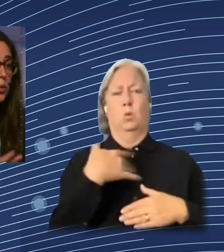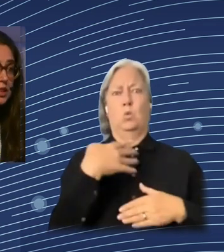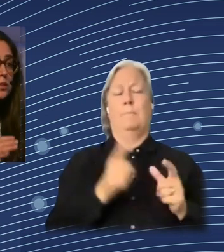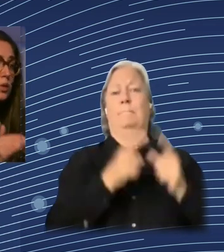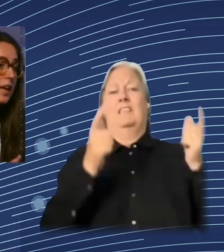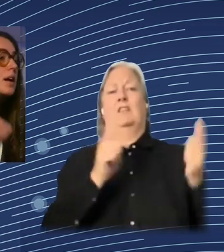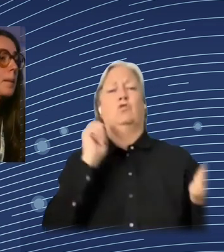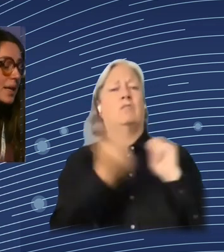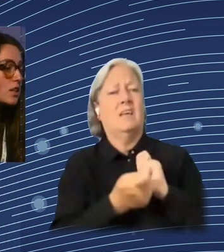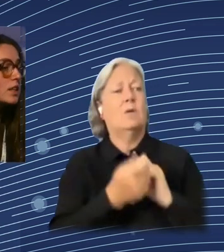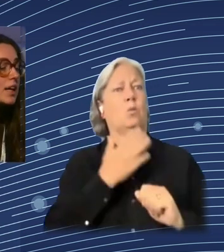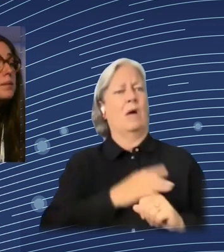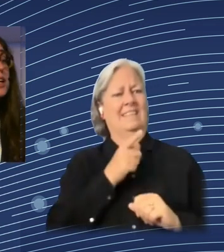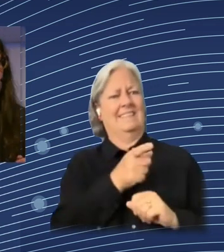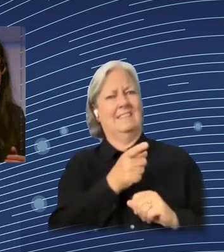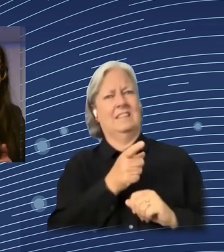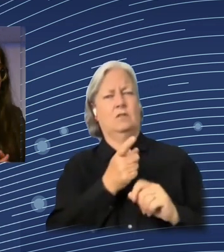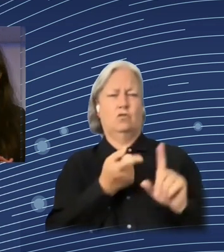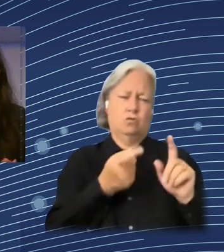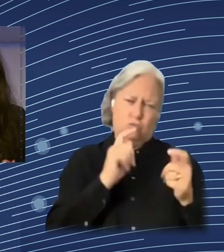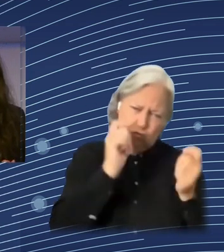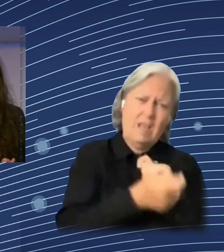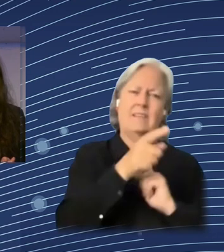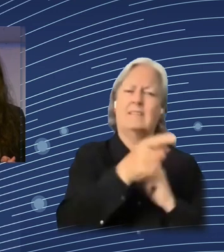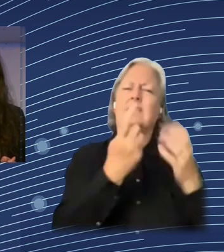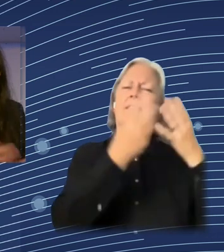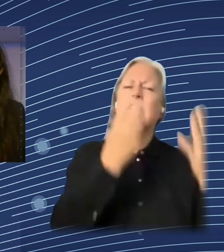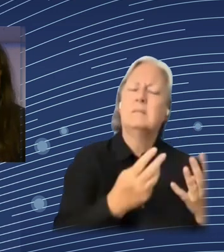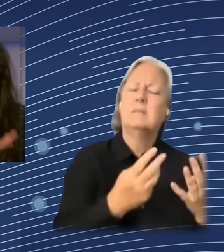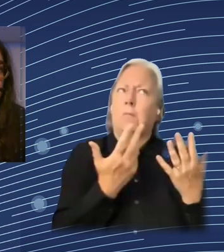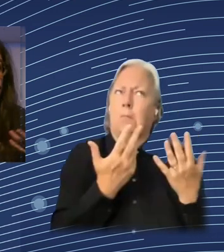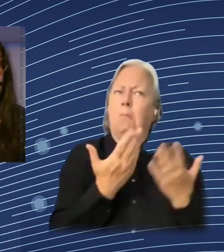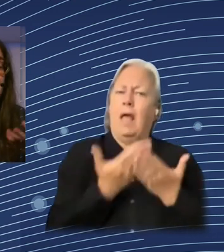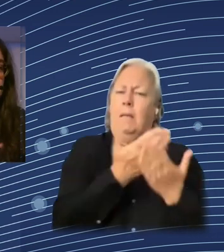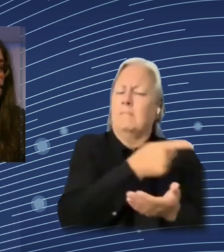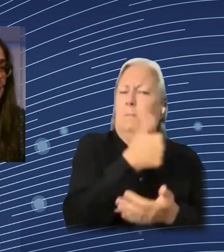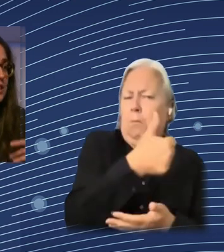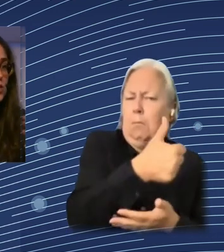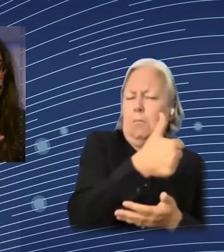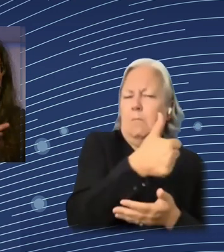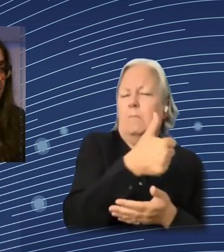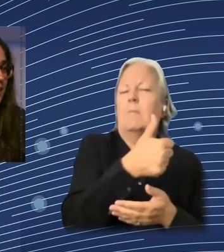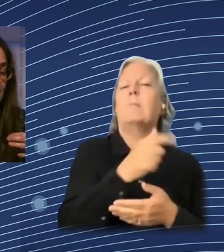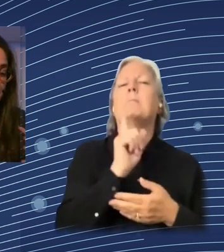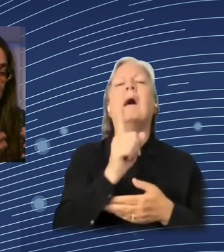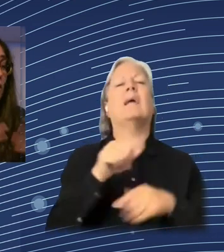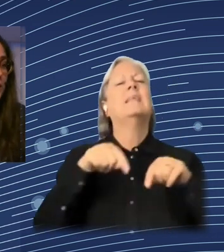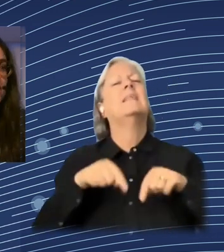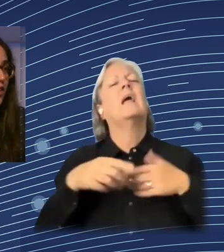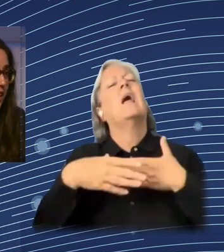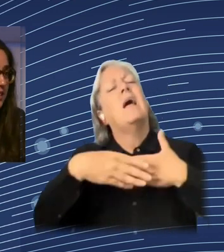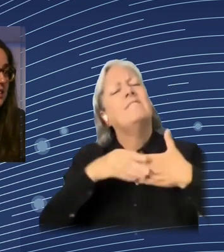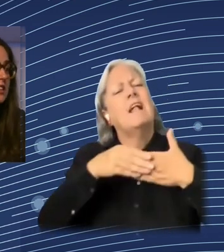it's important to then pass an audit again. But also, we live in a flexible and a super